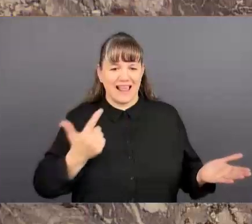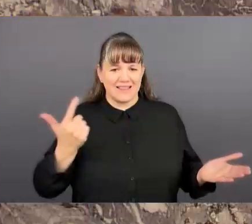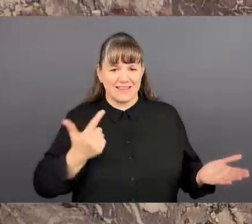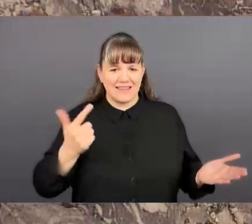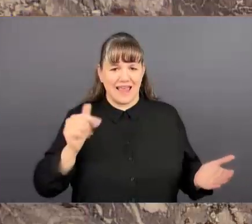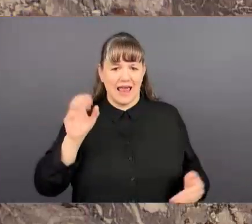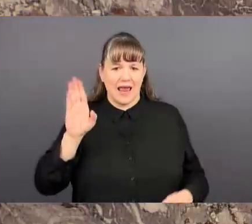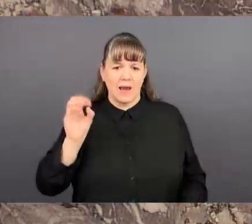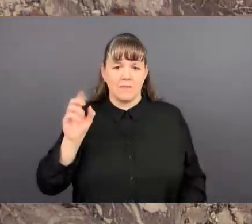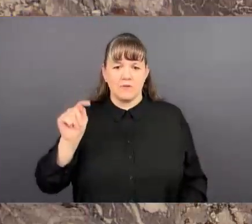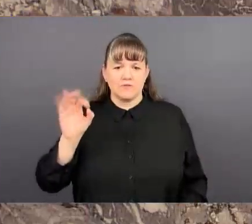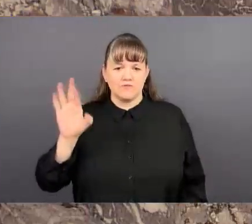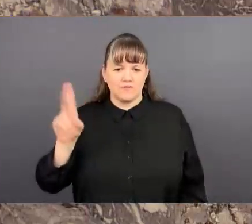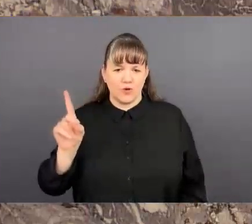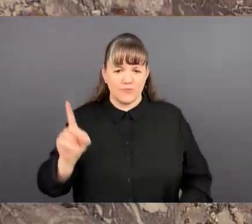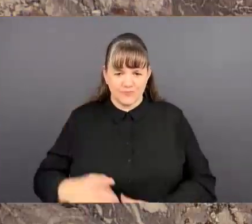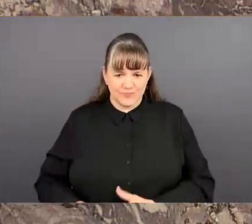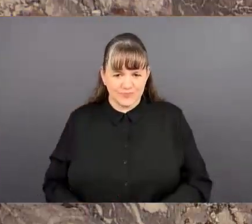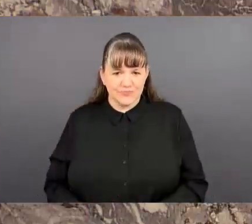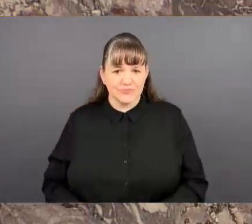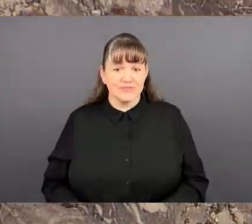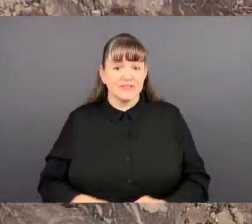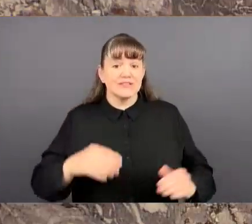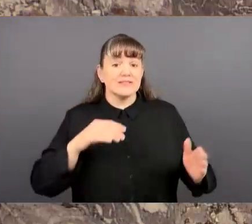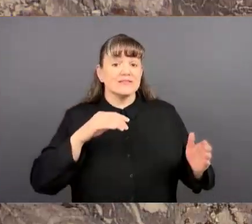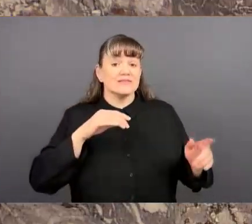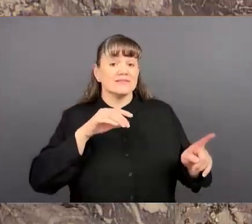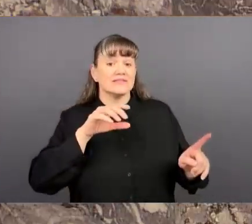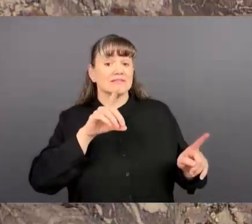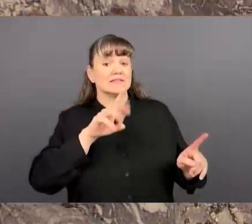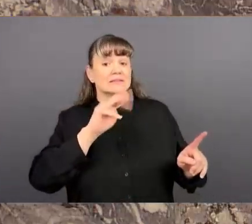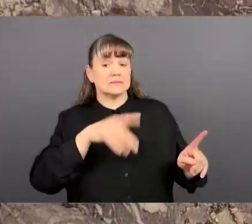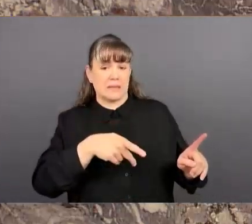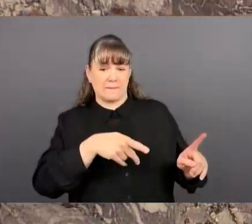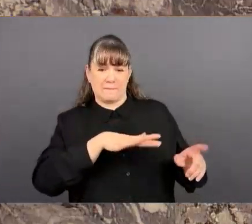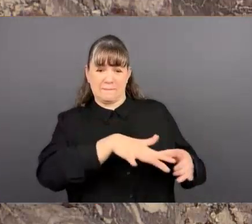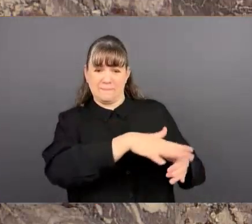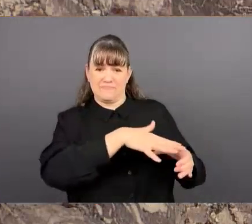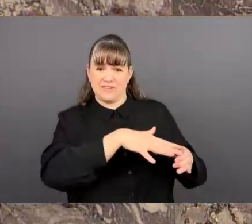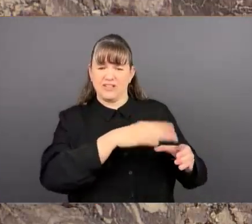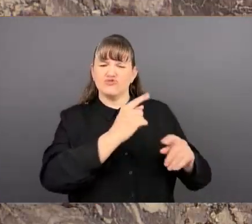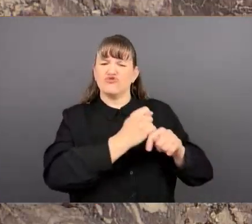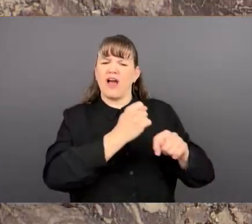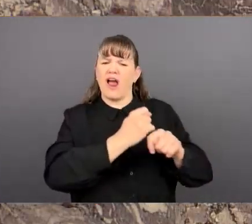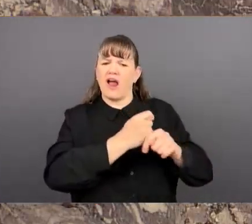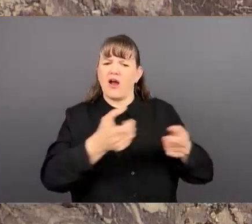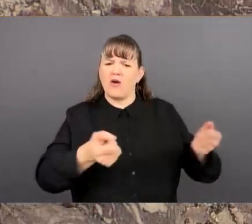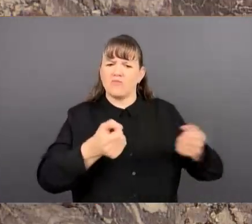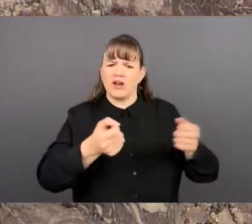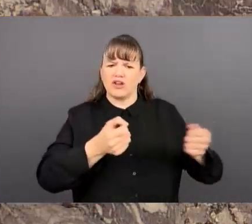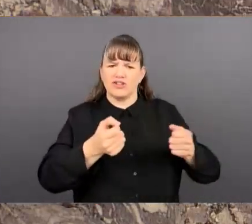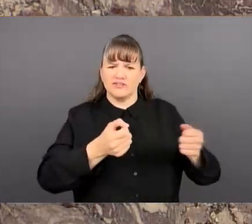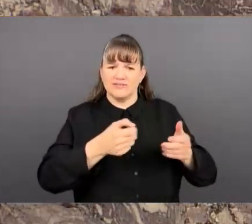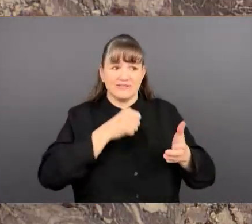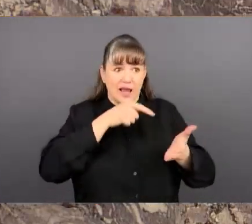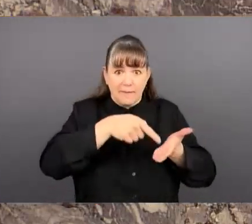project. Now, Mainland Sand and Gravel, one of the largest aggregate suppliers in the Lower Mainland, is